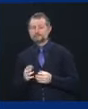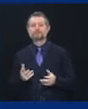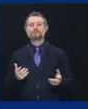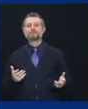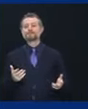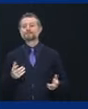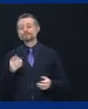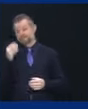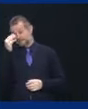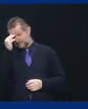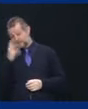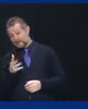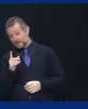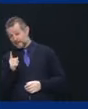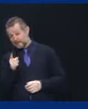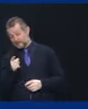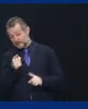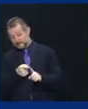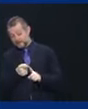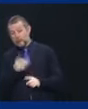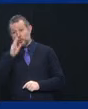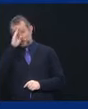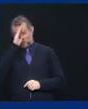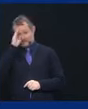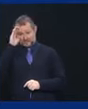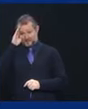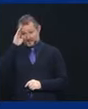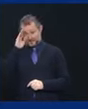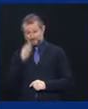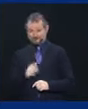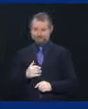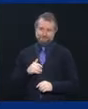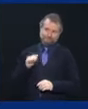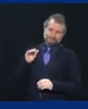a hospital asked for 2,900.